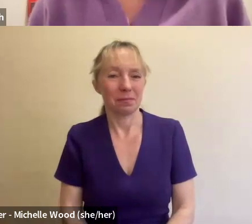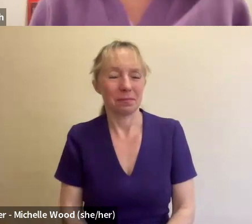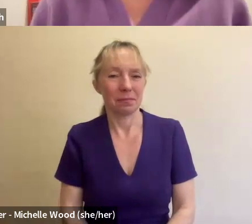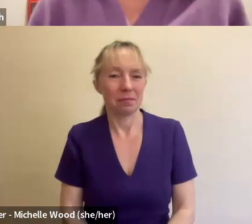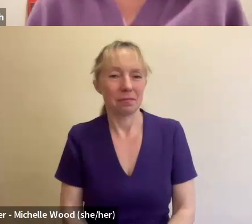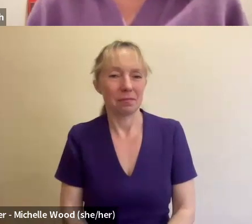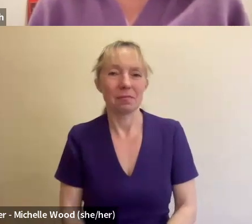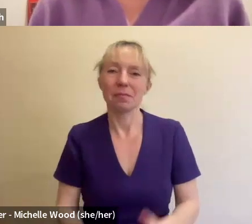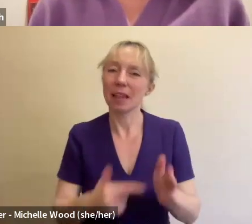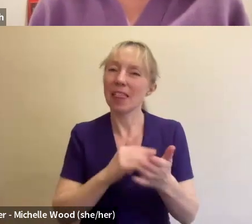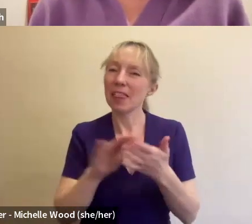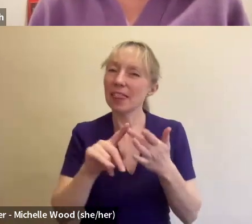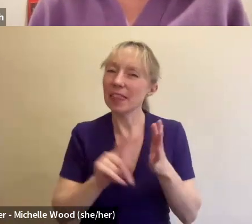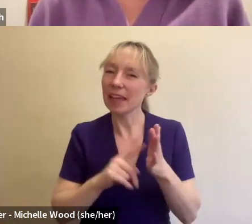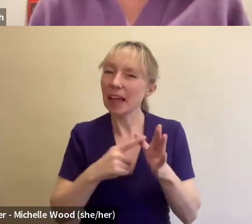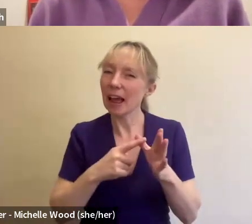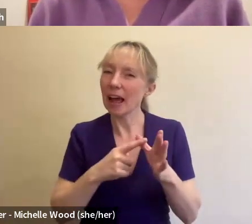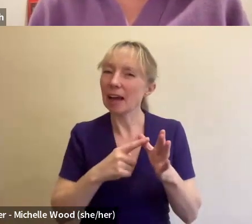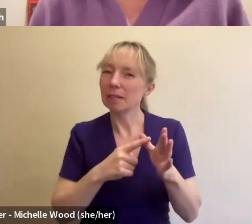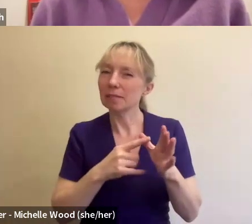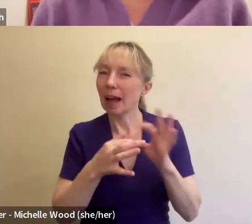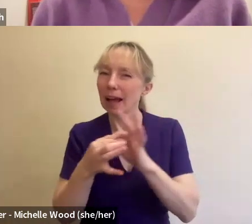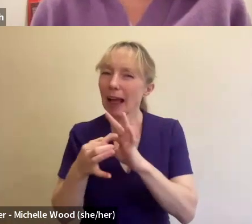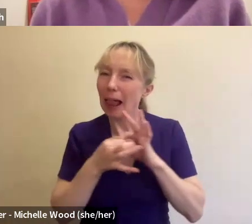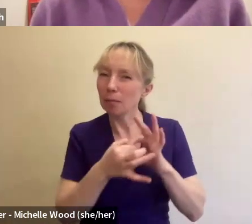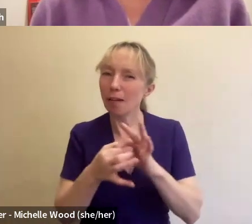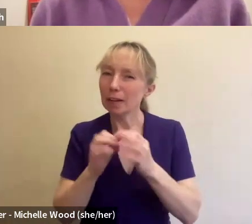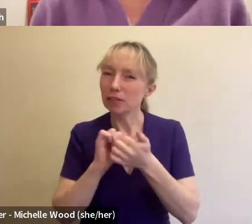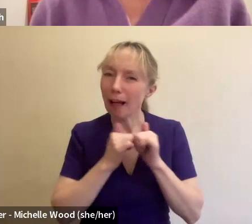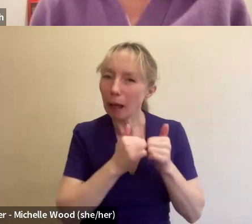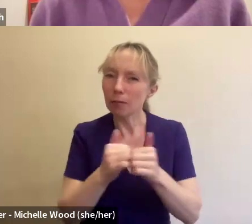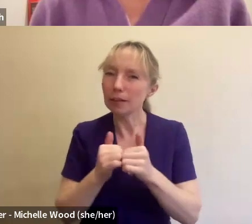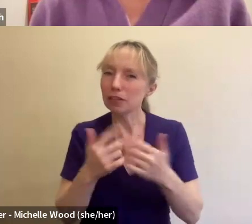And Thila, does collaboration come into your work when you're translating?